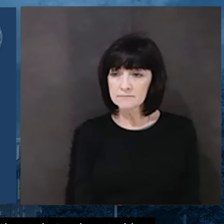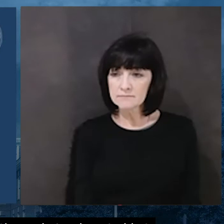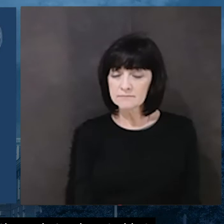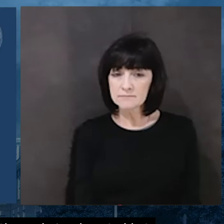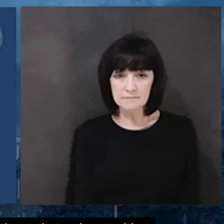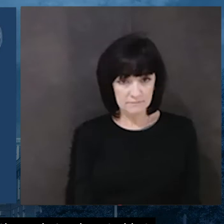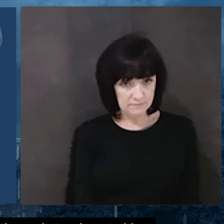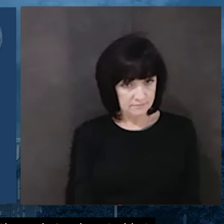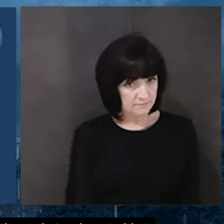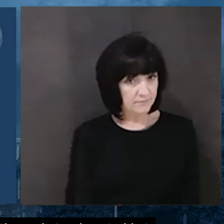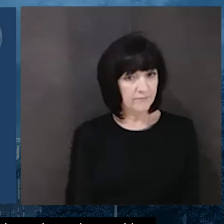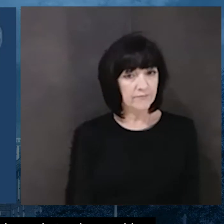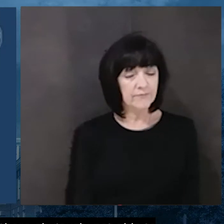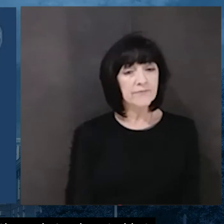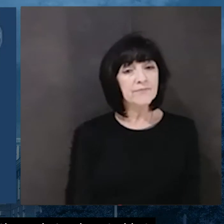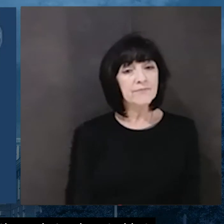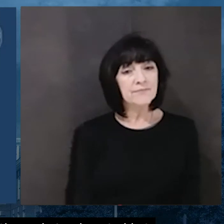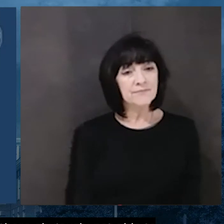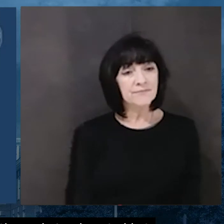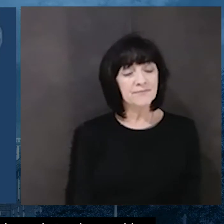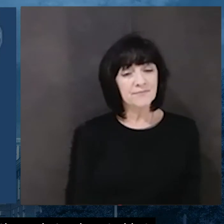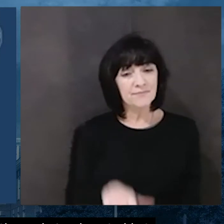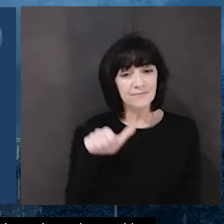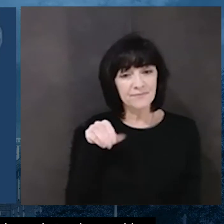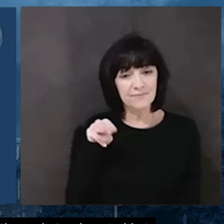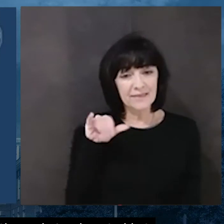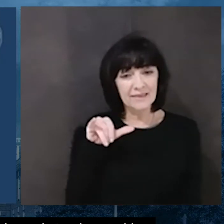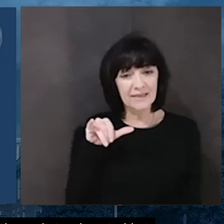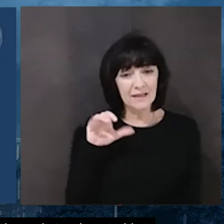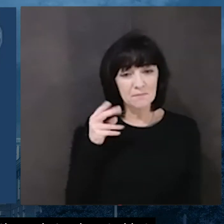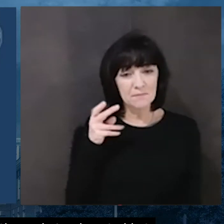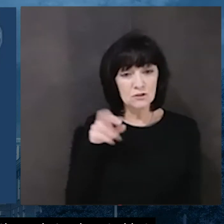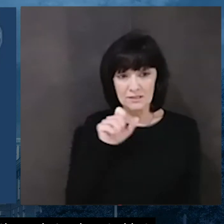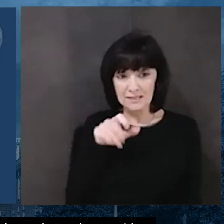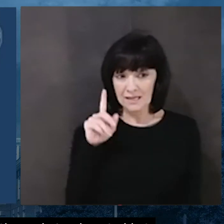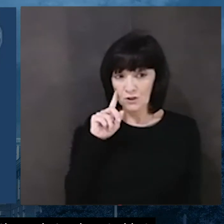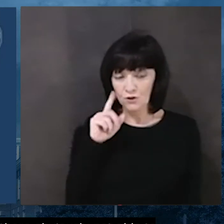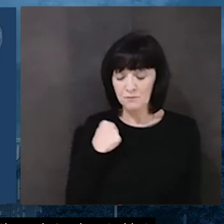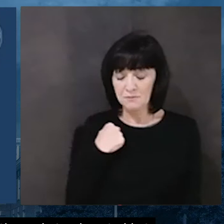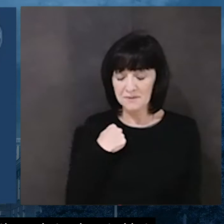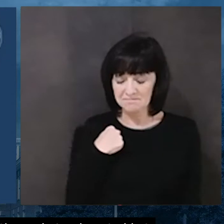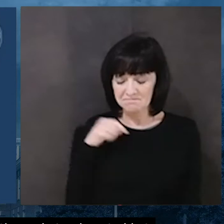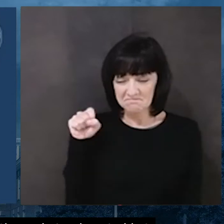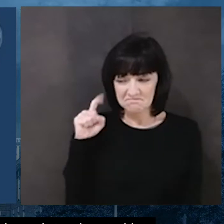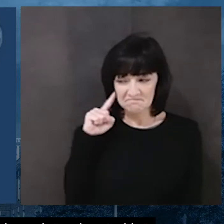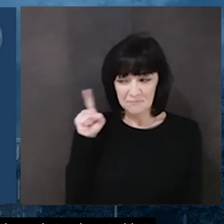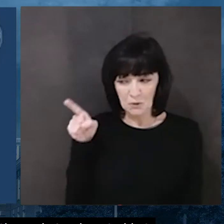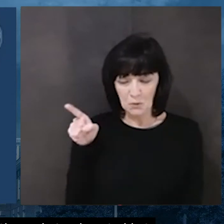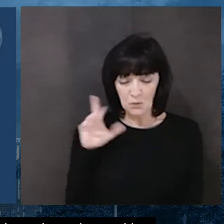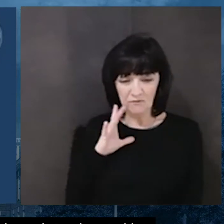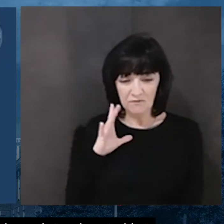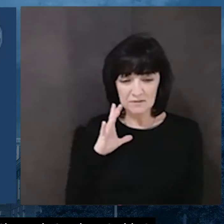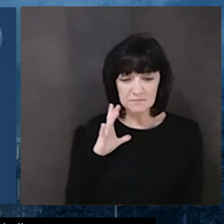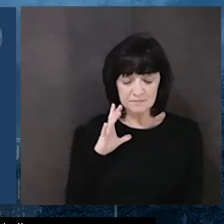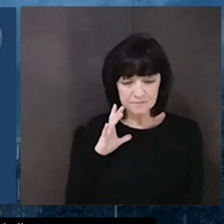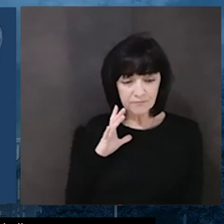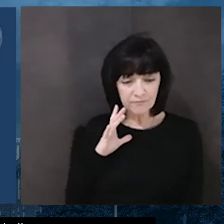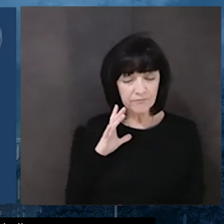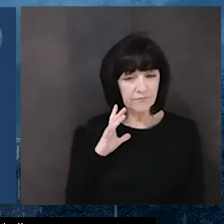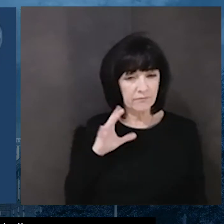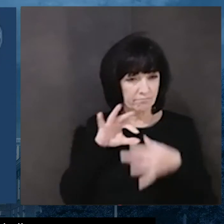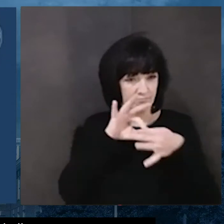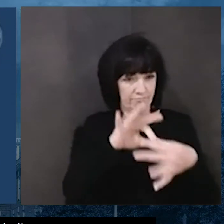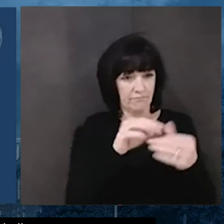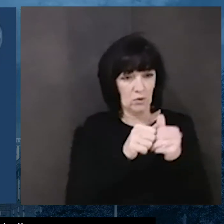Governor, it's Amy Cherry. Can you hear me? I can, Amy. Wonderful. Okay. Still on the education front here, the teachers union is speaking